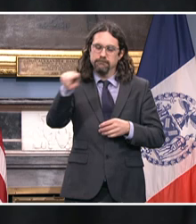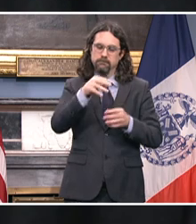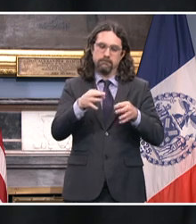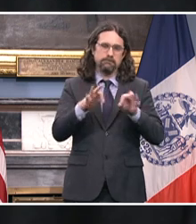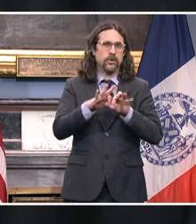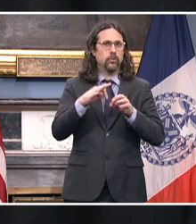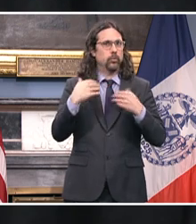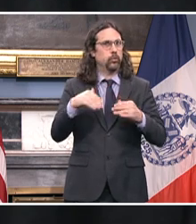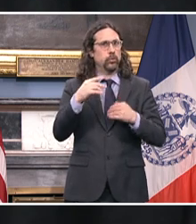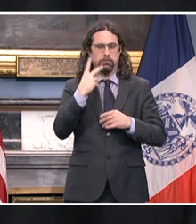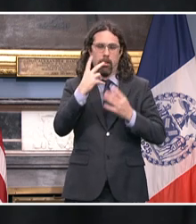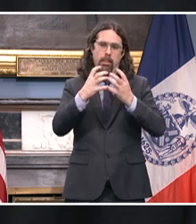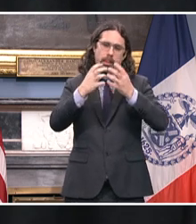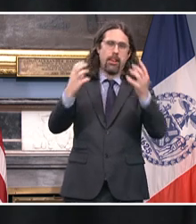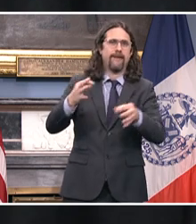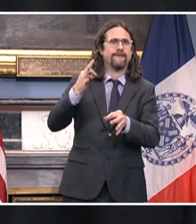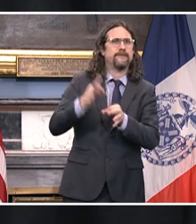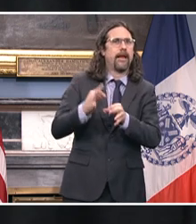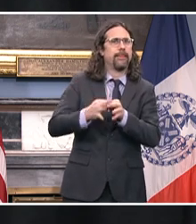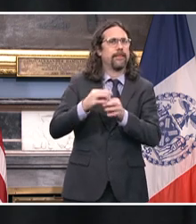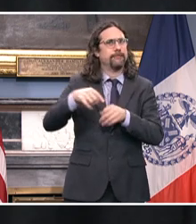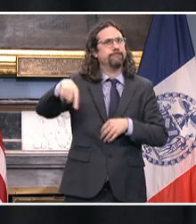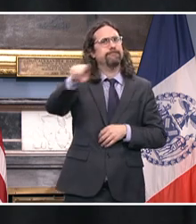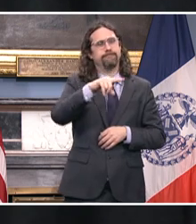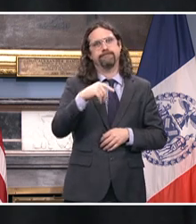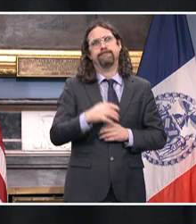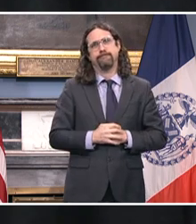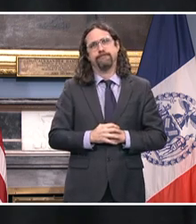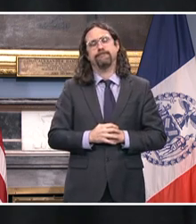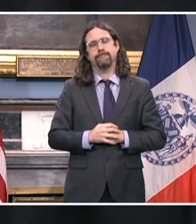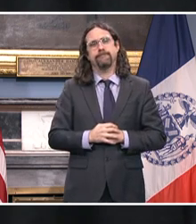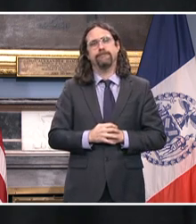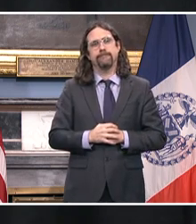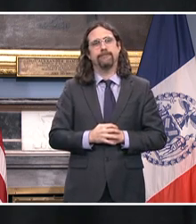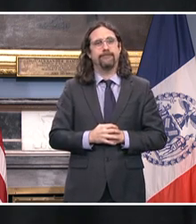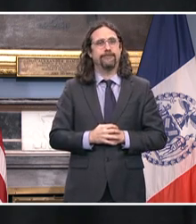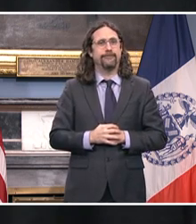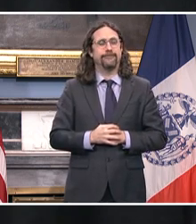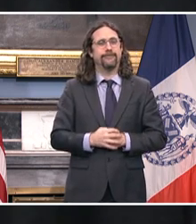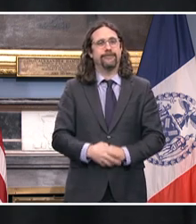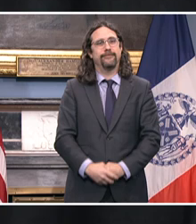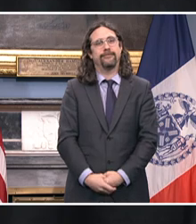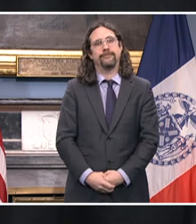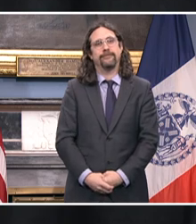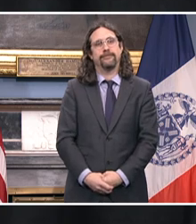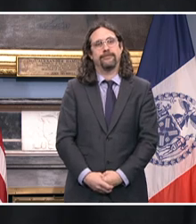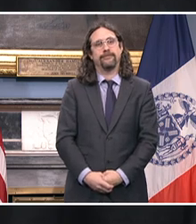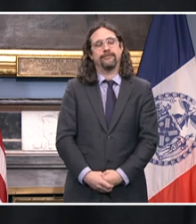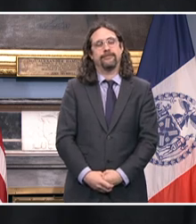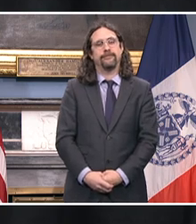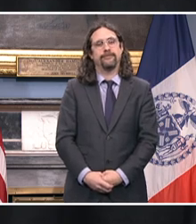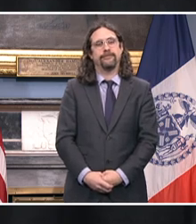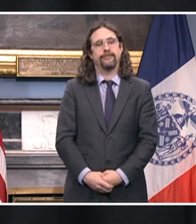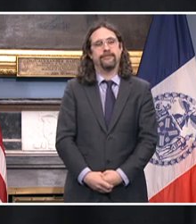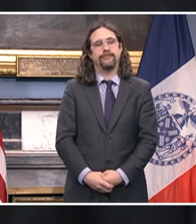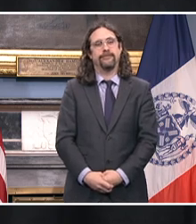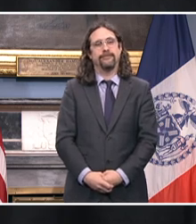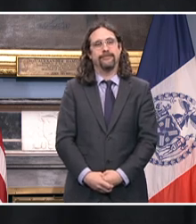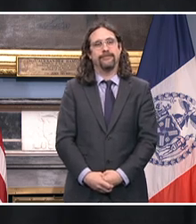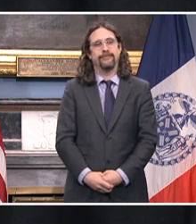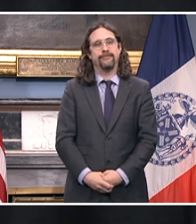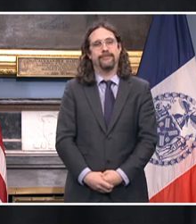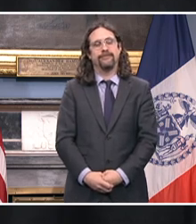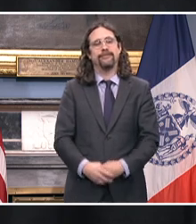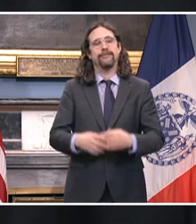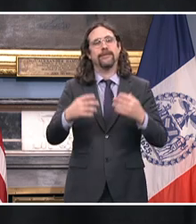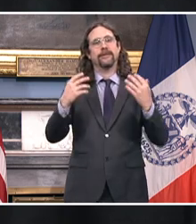here we celebrate, against the backdrop of pain, the goodness in each other. And it brings us right